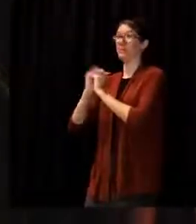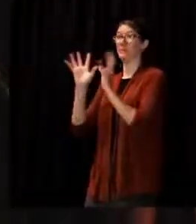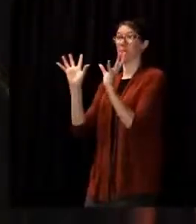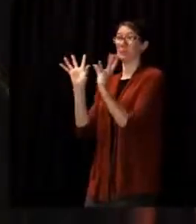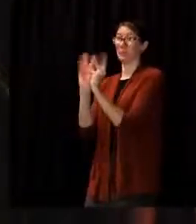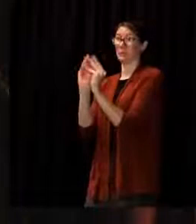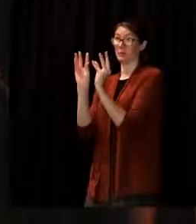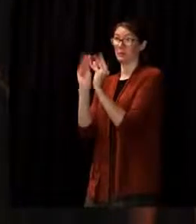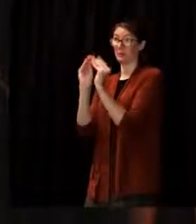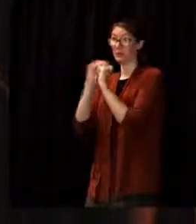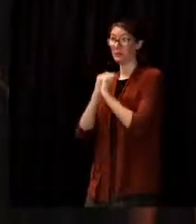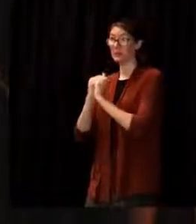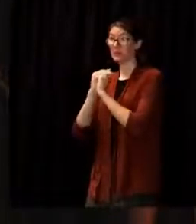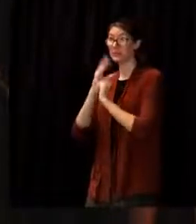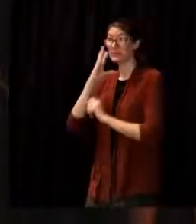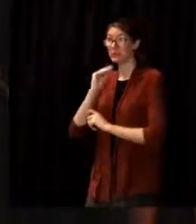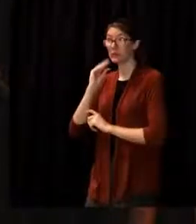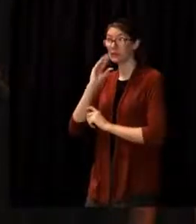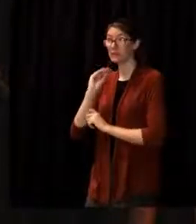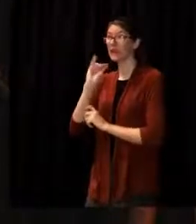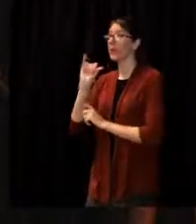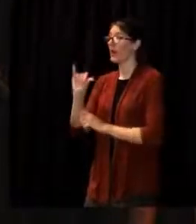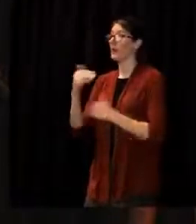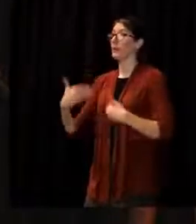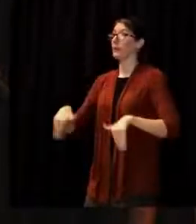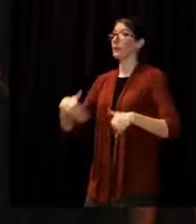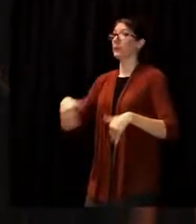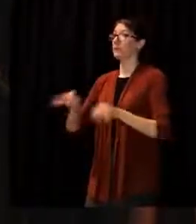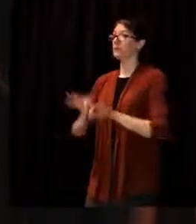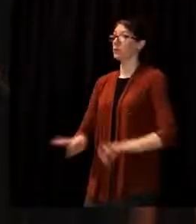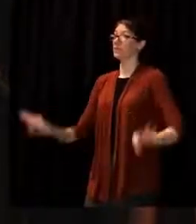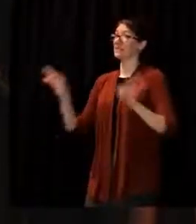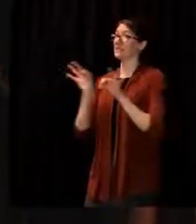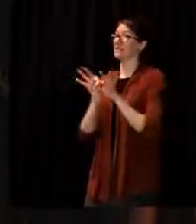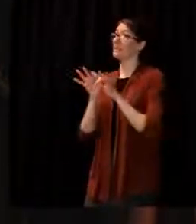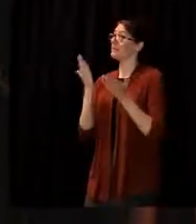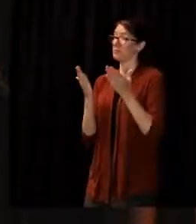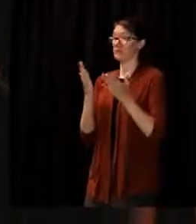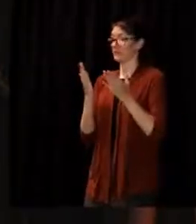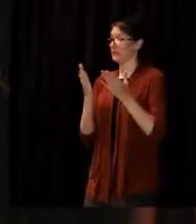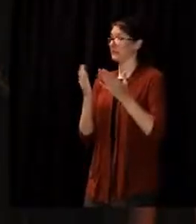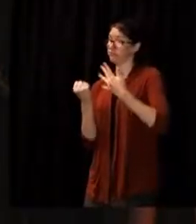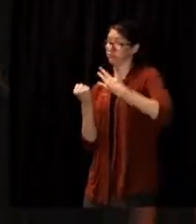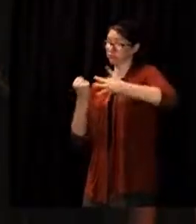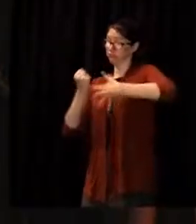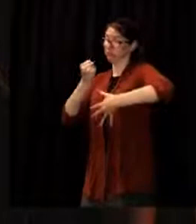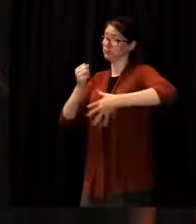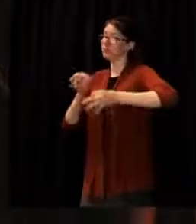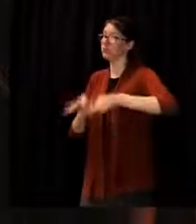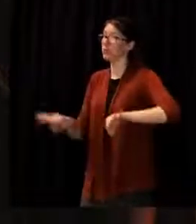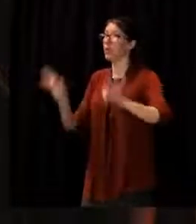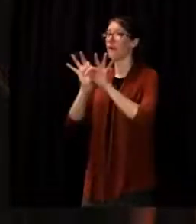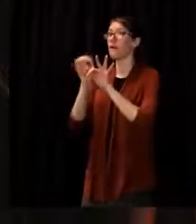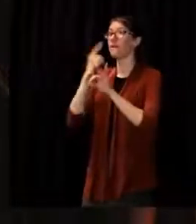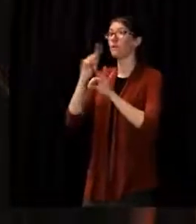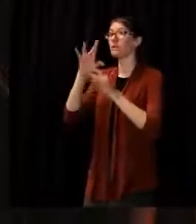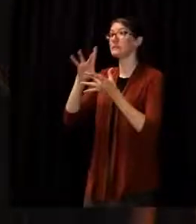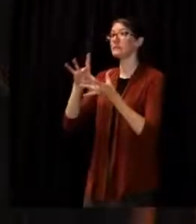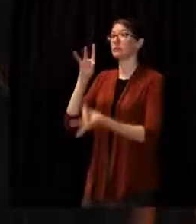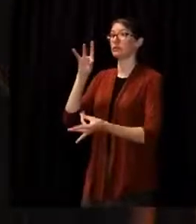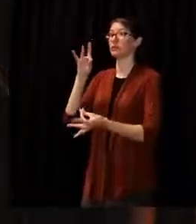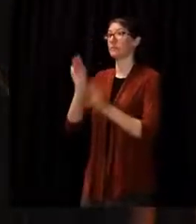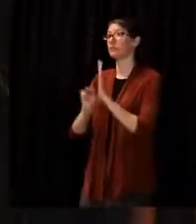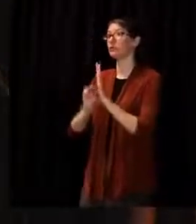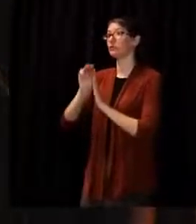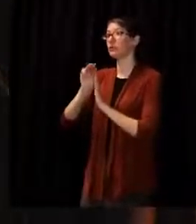just experienced here, that is also very important. In fact, I would say it's essential to part of your spiritual maturity. I mean, a powerful